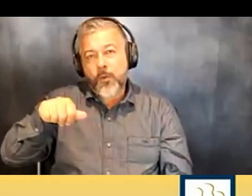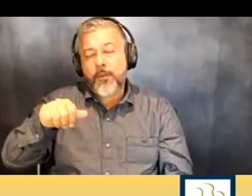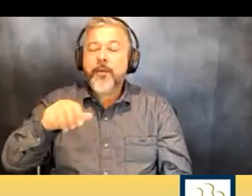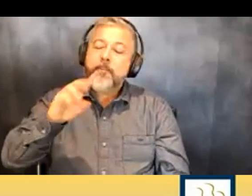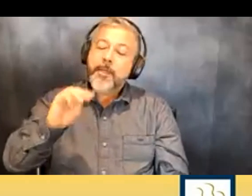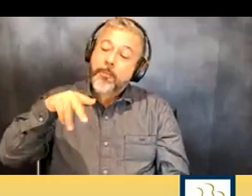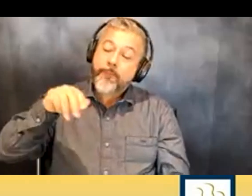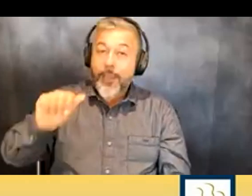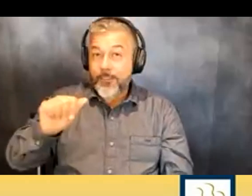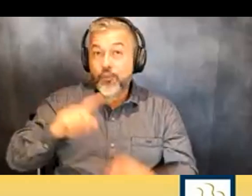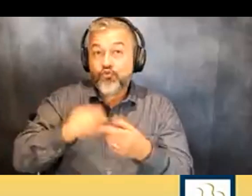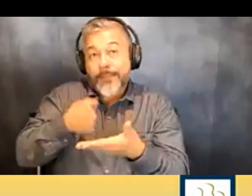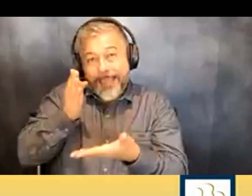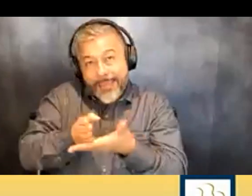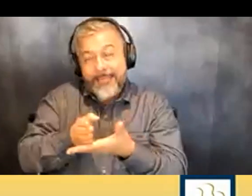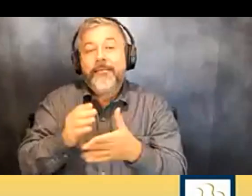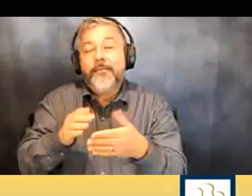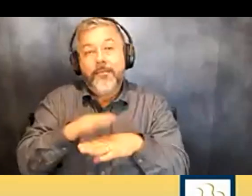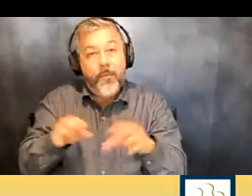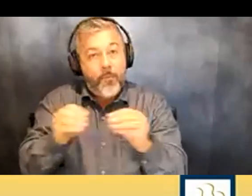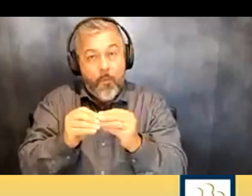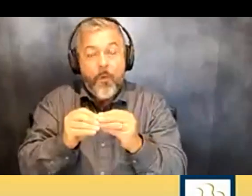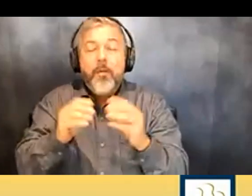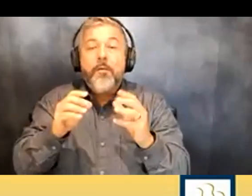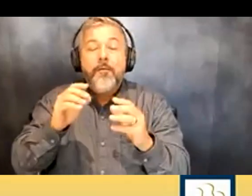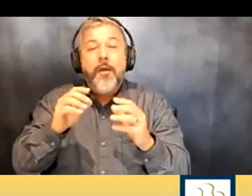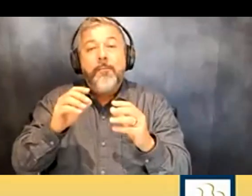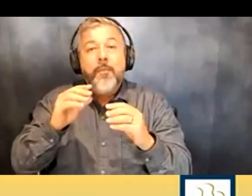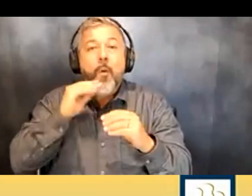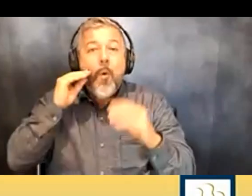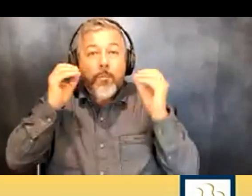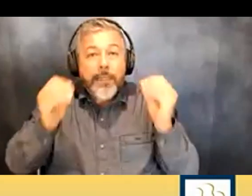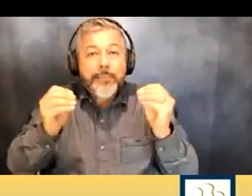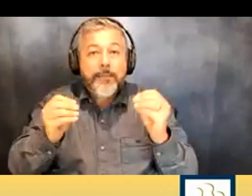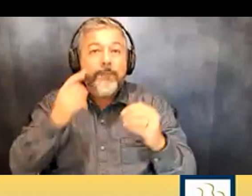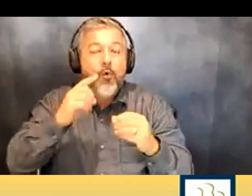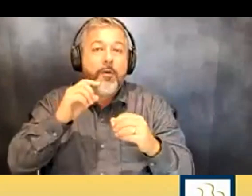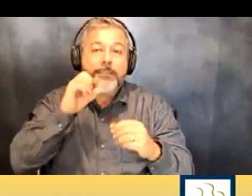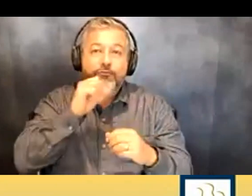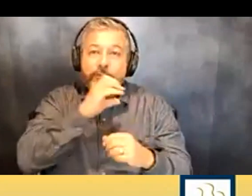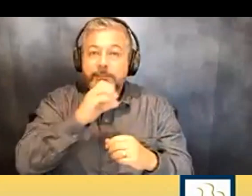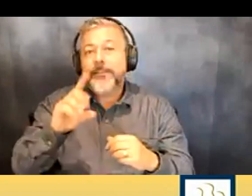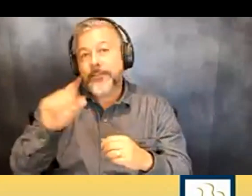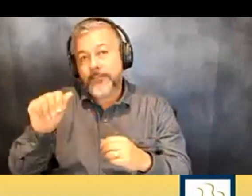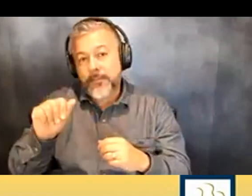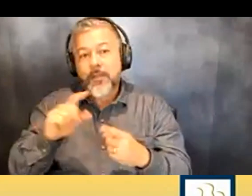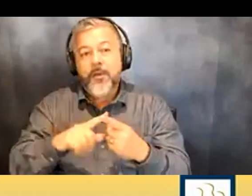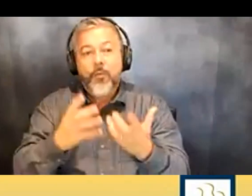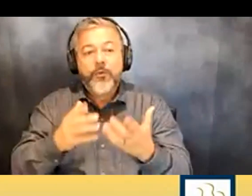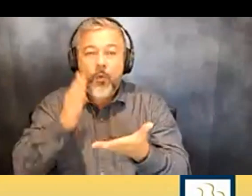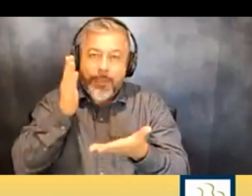older adults. So we have both those charges to really improve access to housing and to end homelessness for older